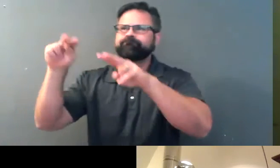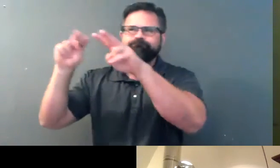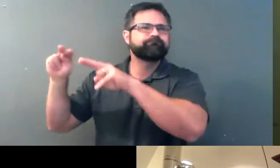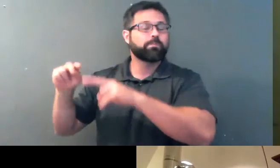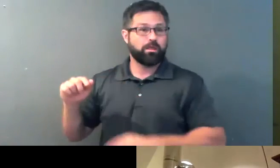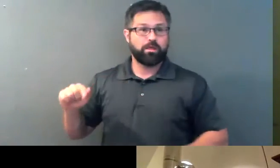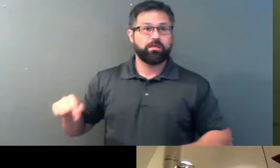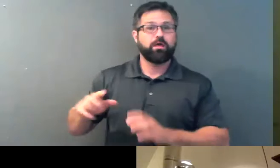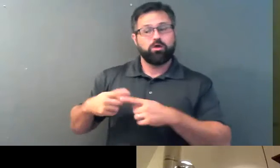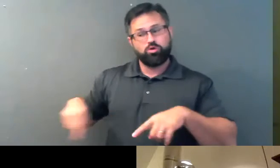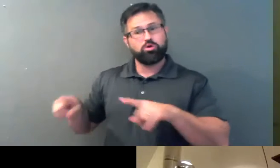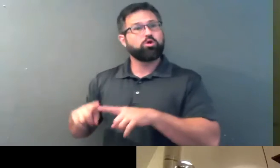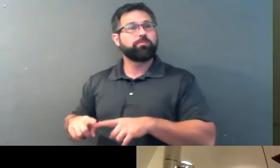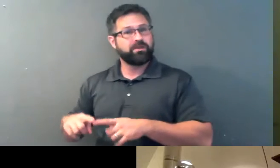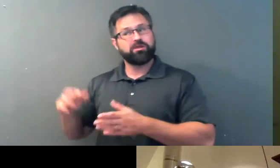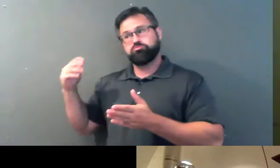already engaged in